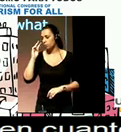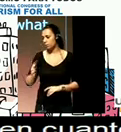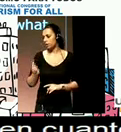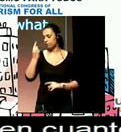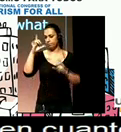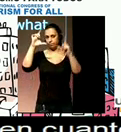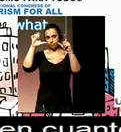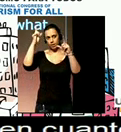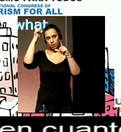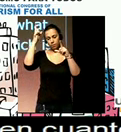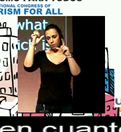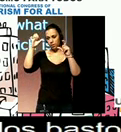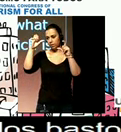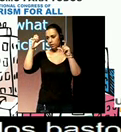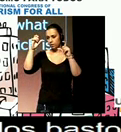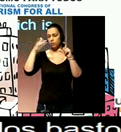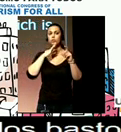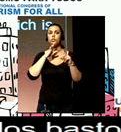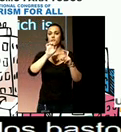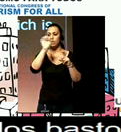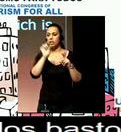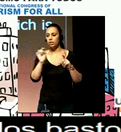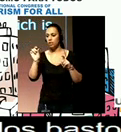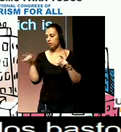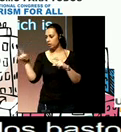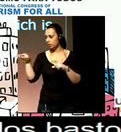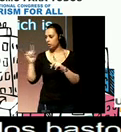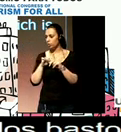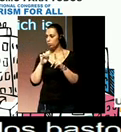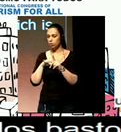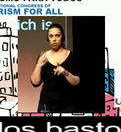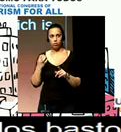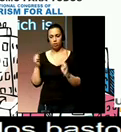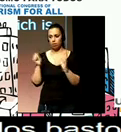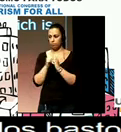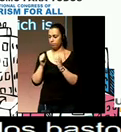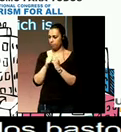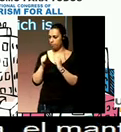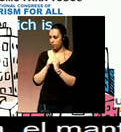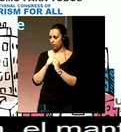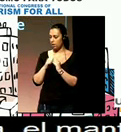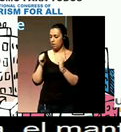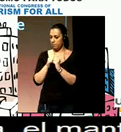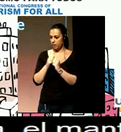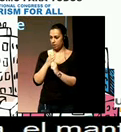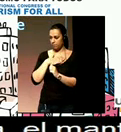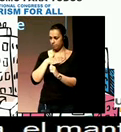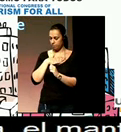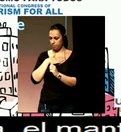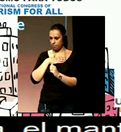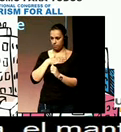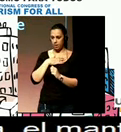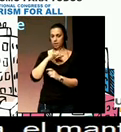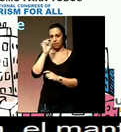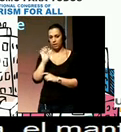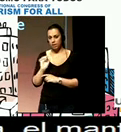Italy, where they have used local stone at the crossing points? My personal opinion is it again depends on